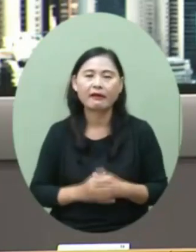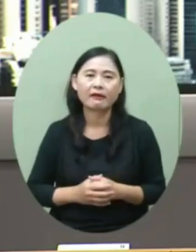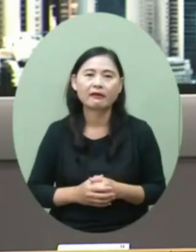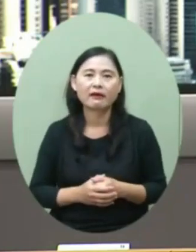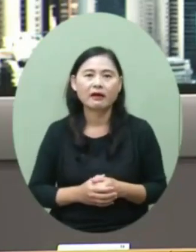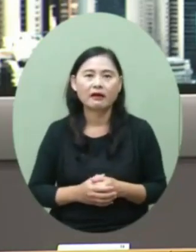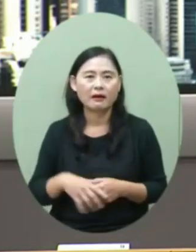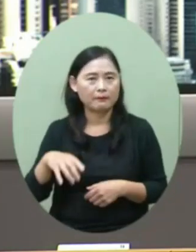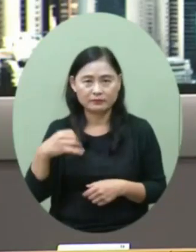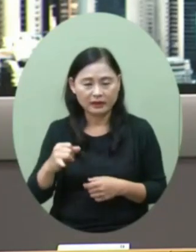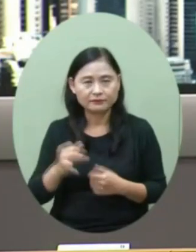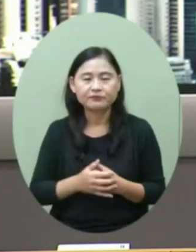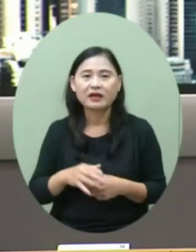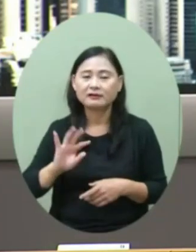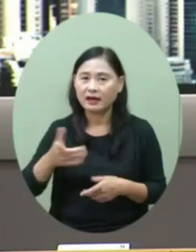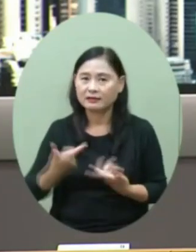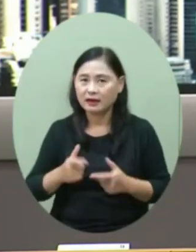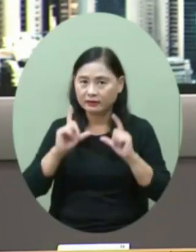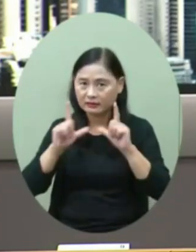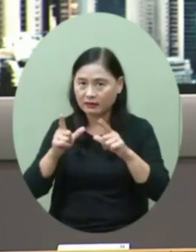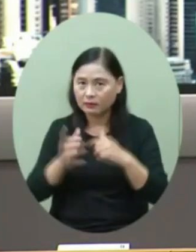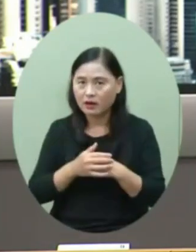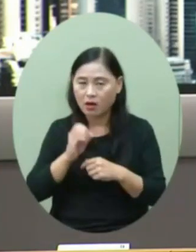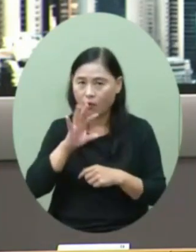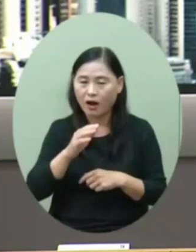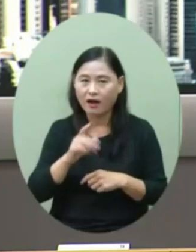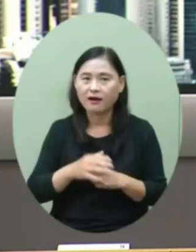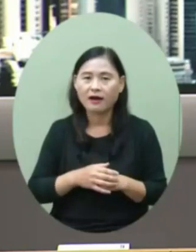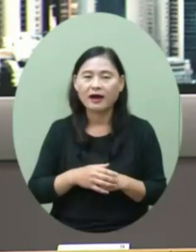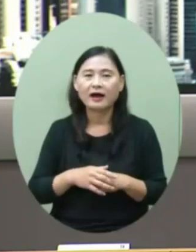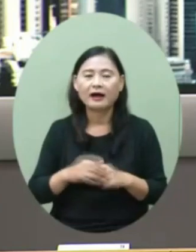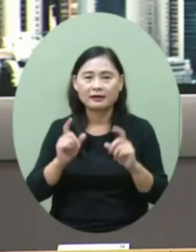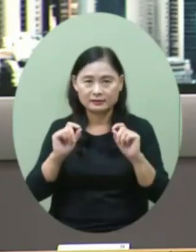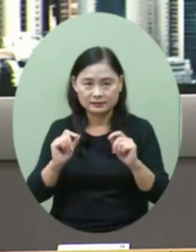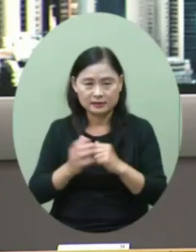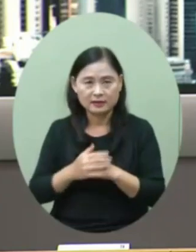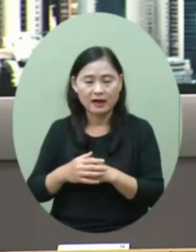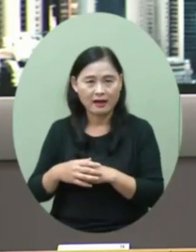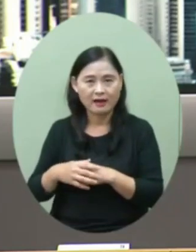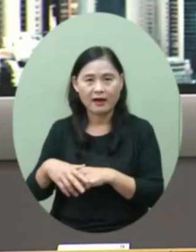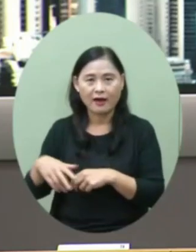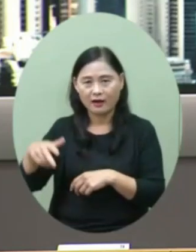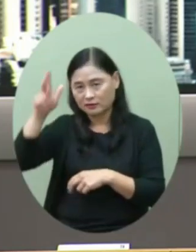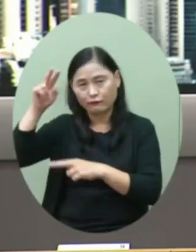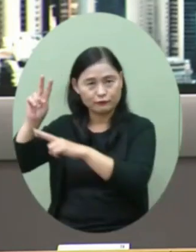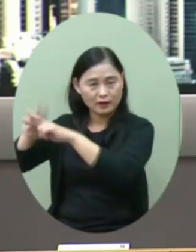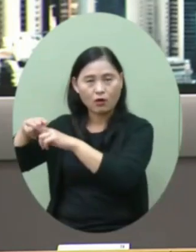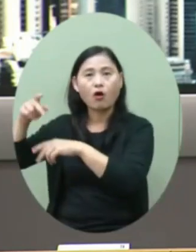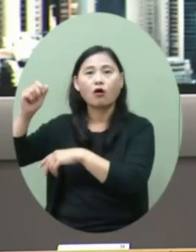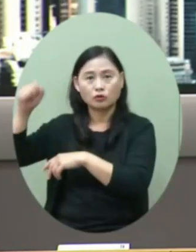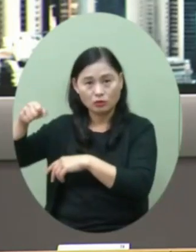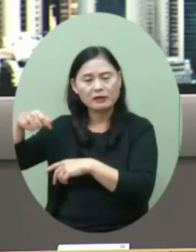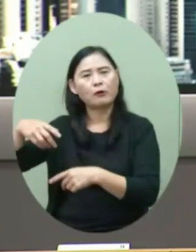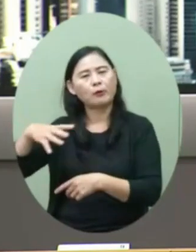me to make an objective definition. But if